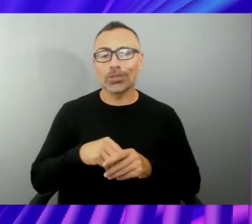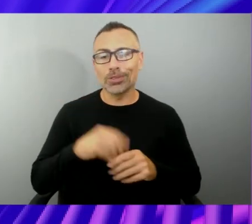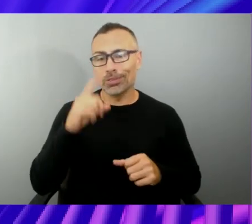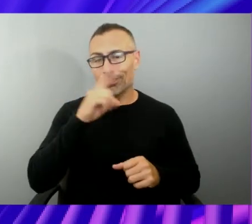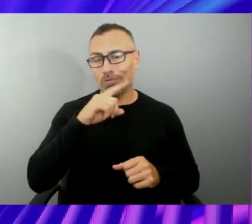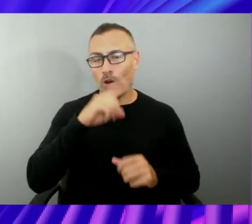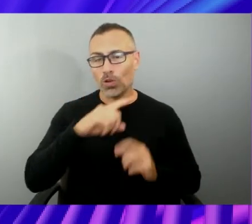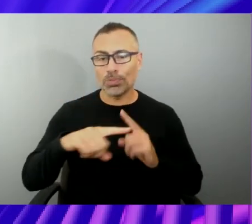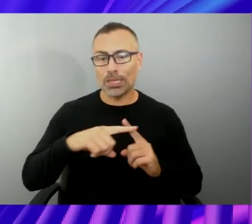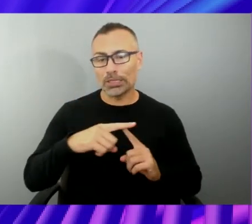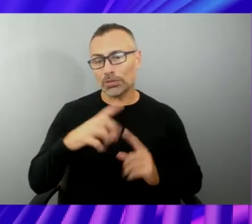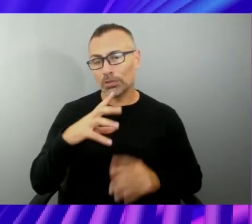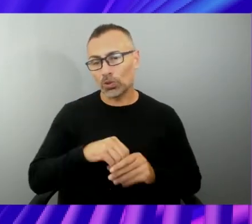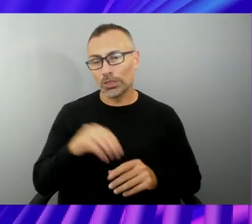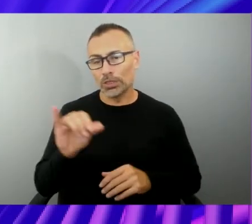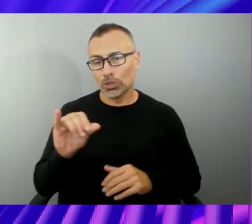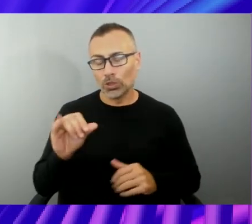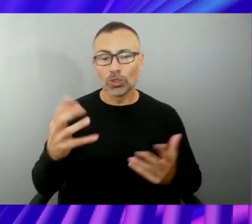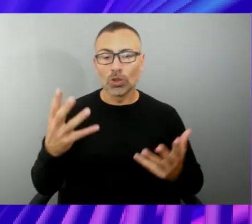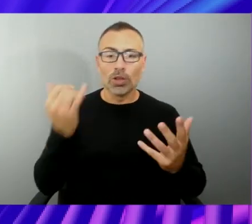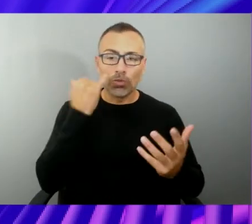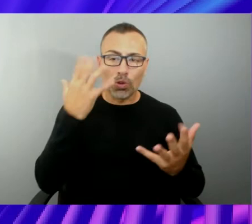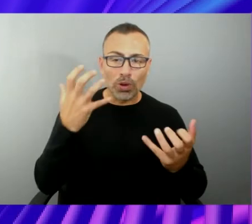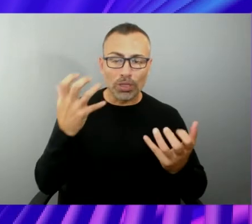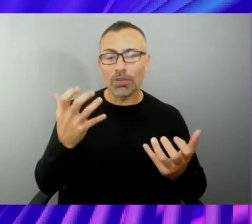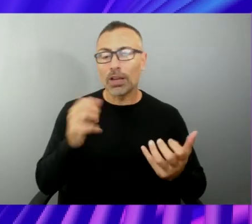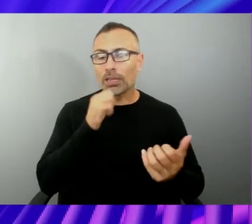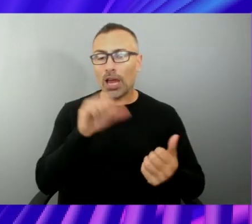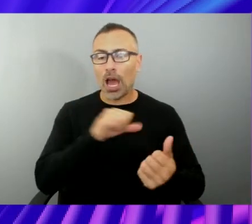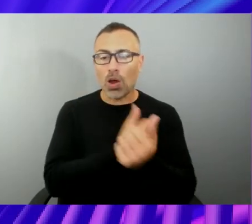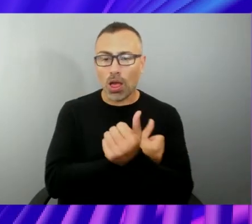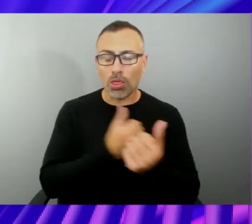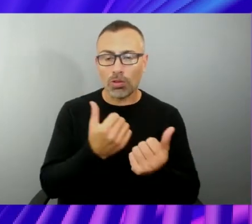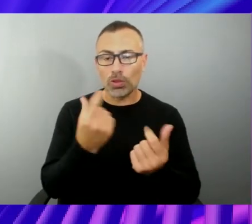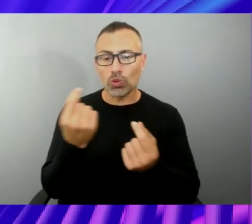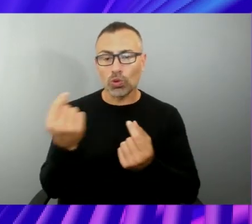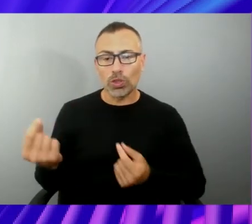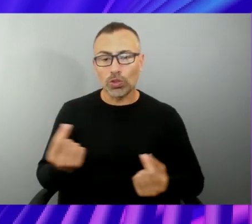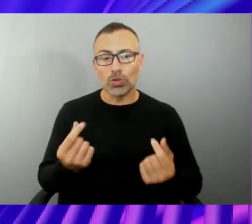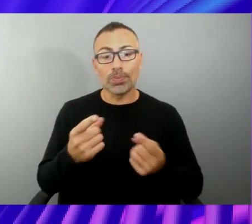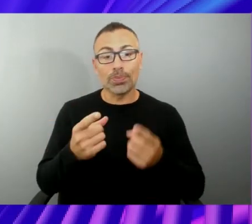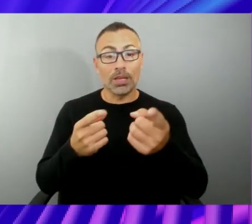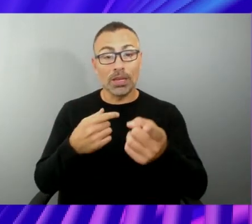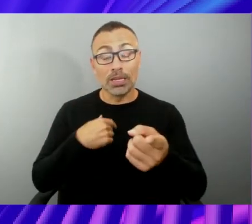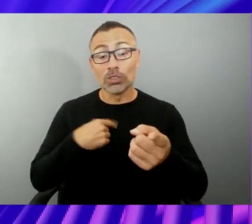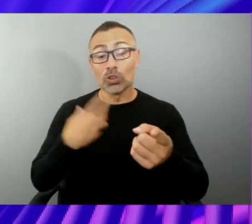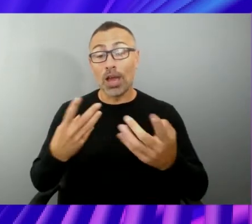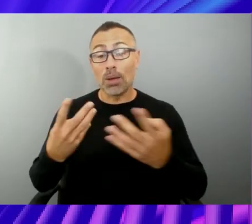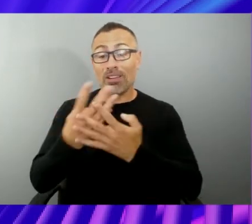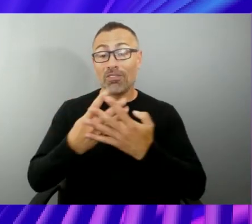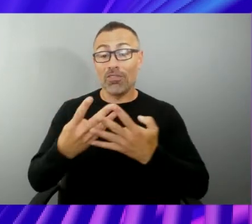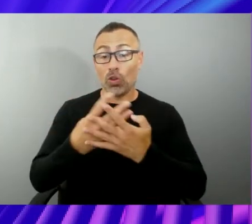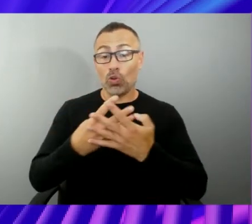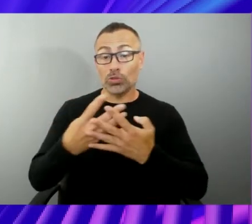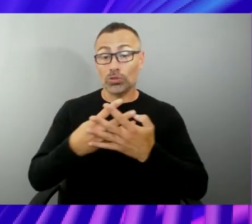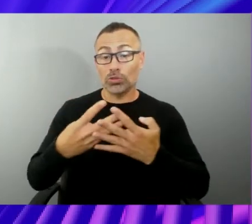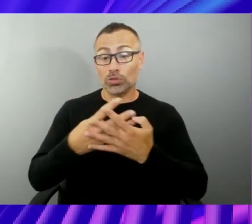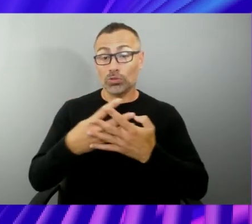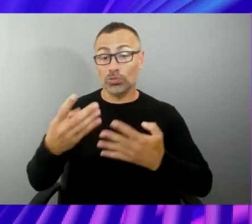looking for unauthorized activity. So what I'm doing here is actually filtering the results